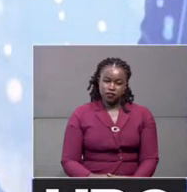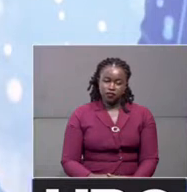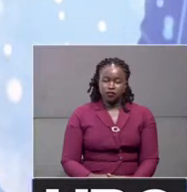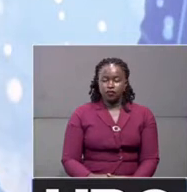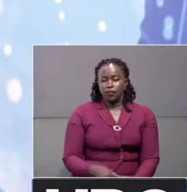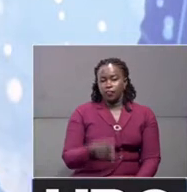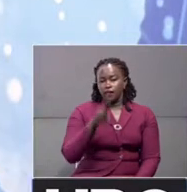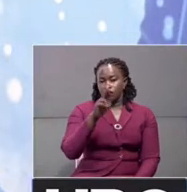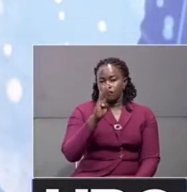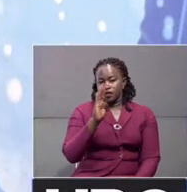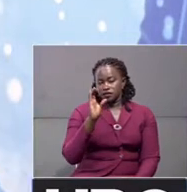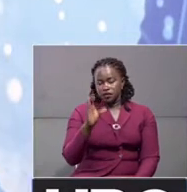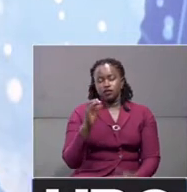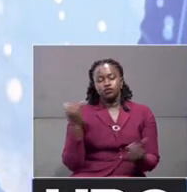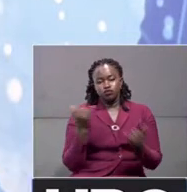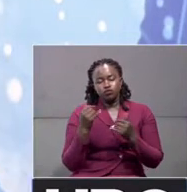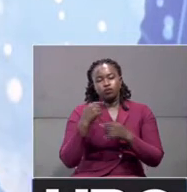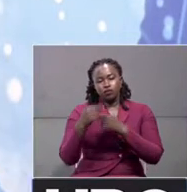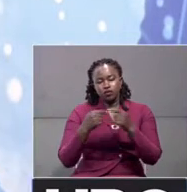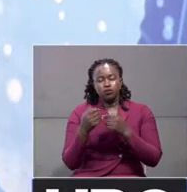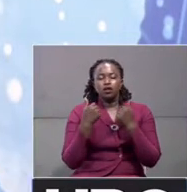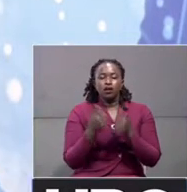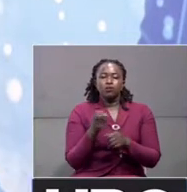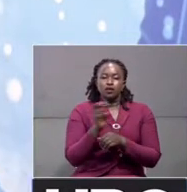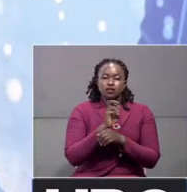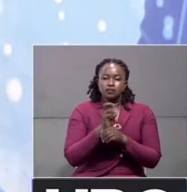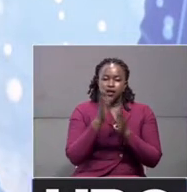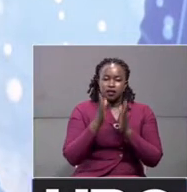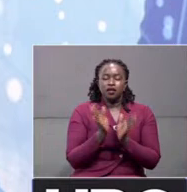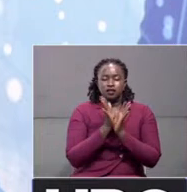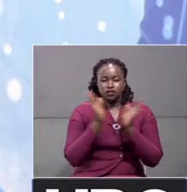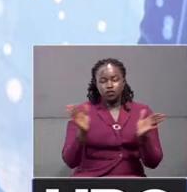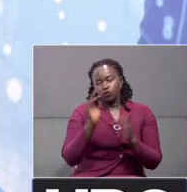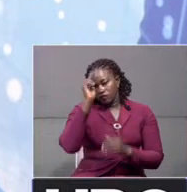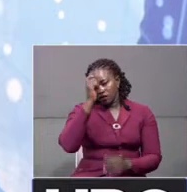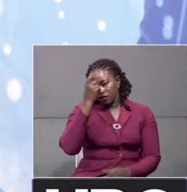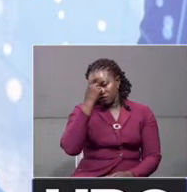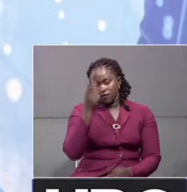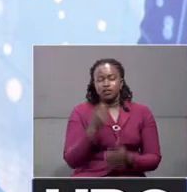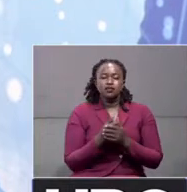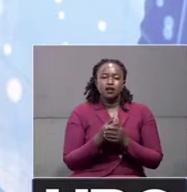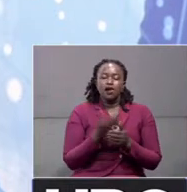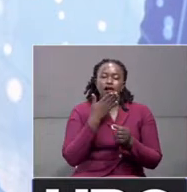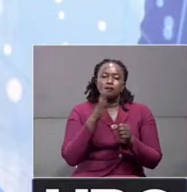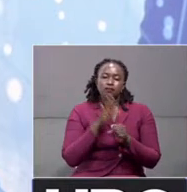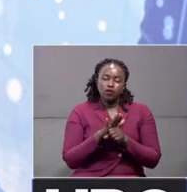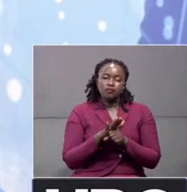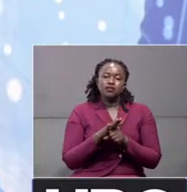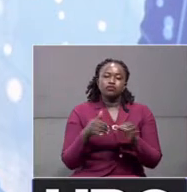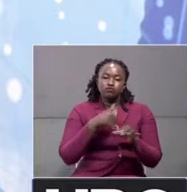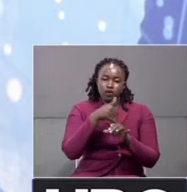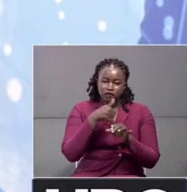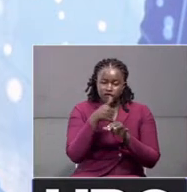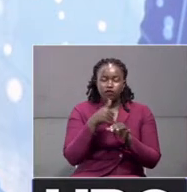UBC News tonight. Now the Inspector General of Government, Betty Kamya, has promised to intervene in the salary increment